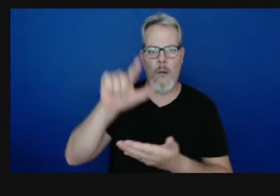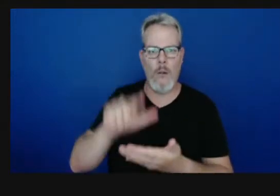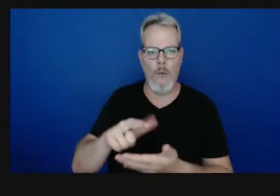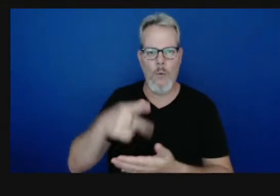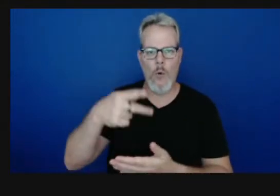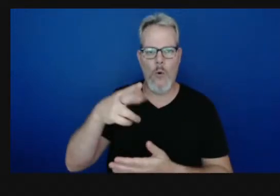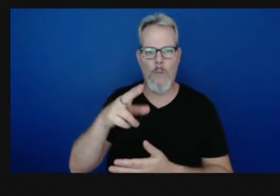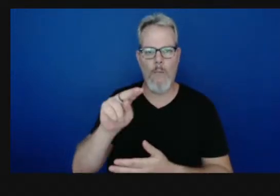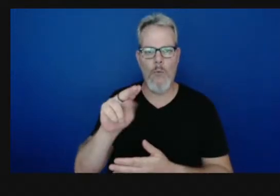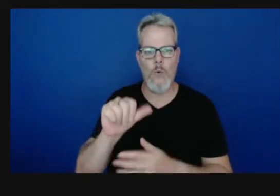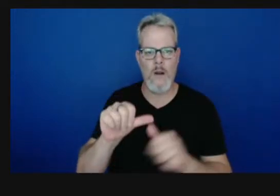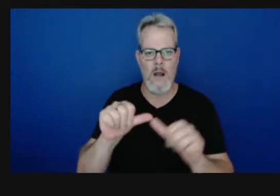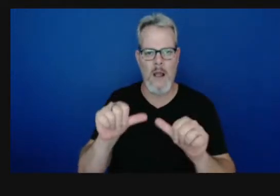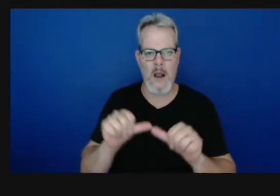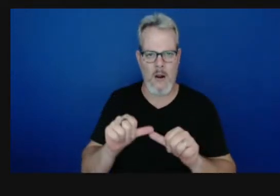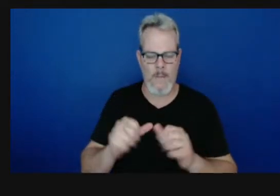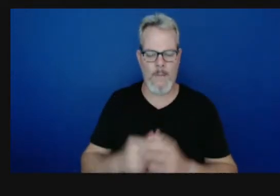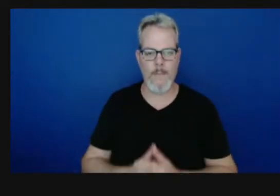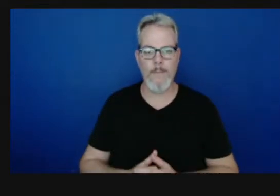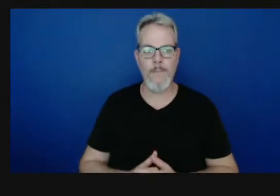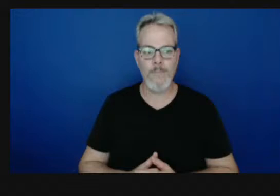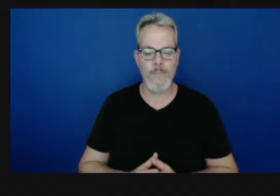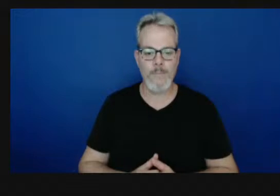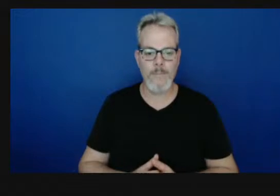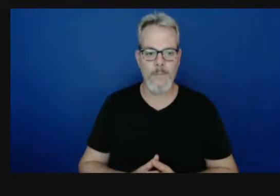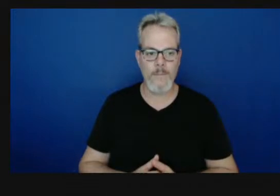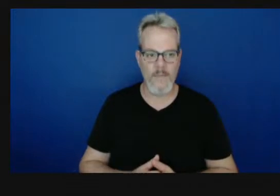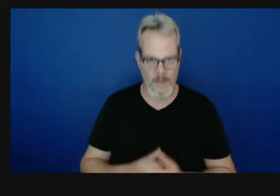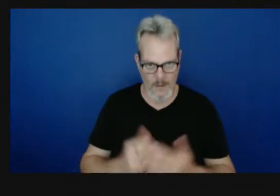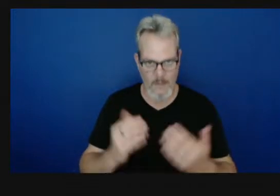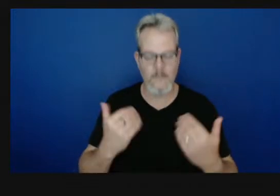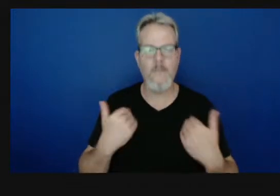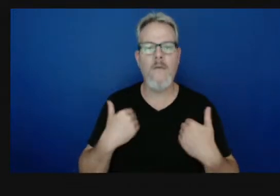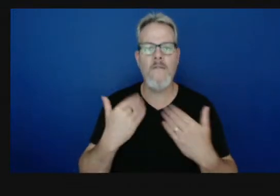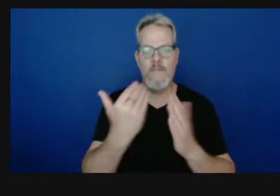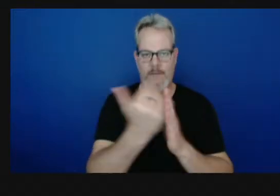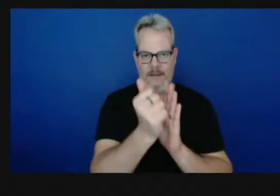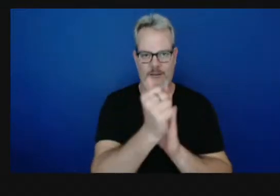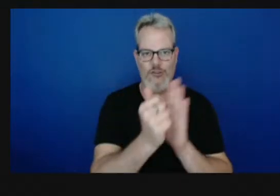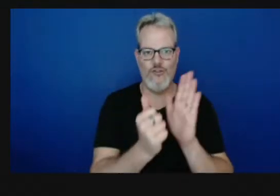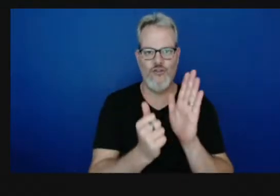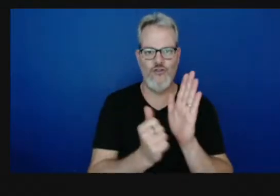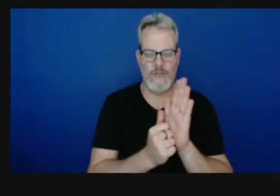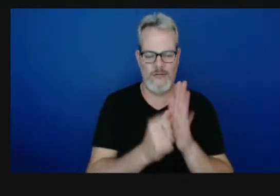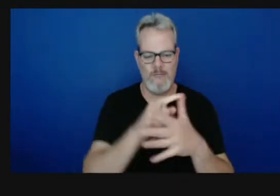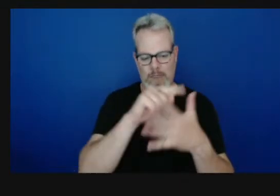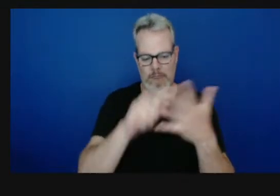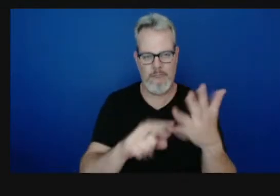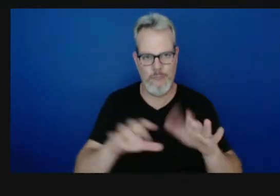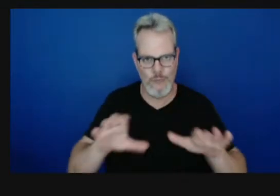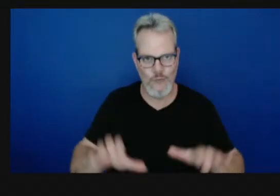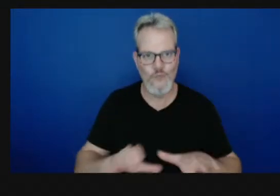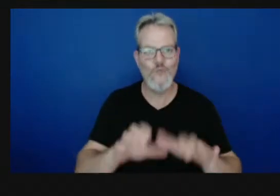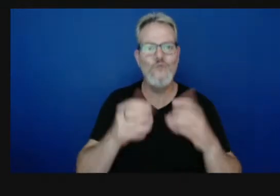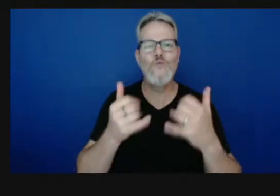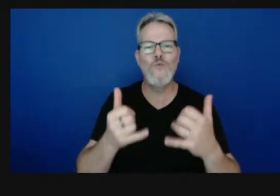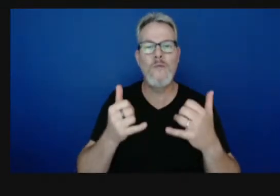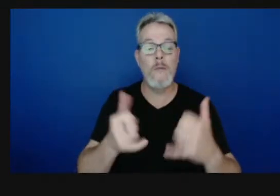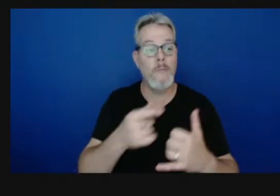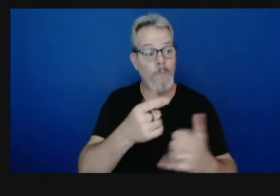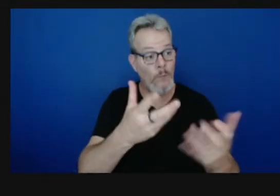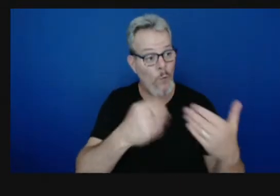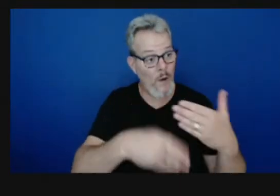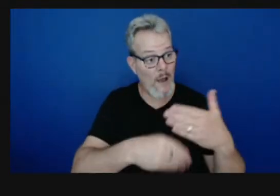primarily. So that'll be our agenda for today. Anything you want to add, Dane? No, I